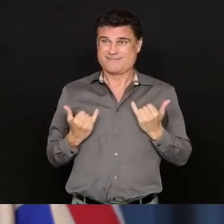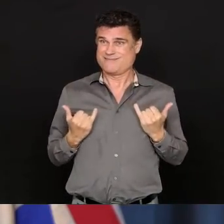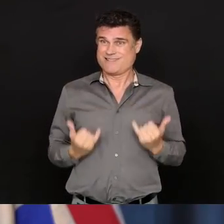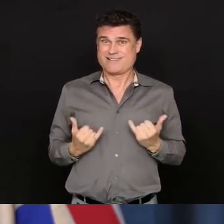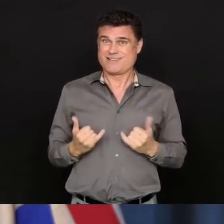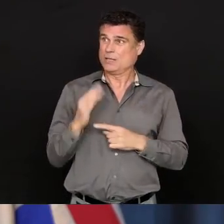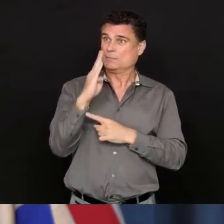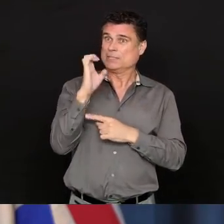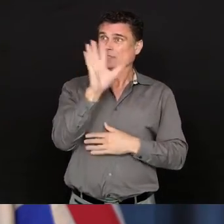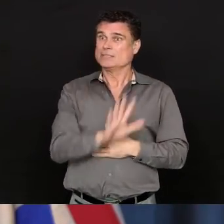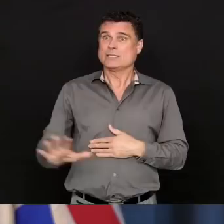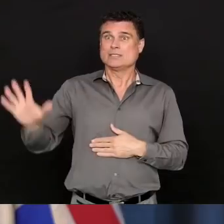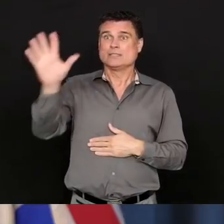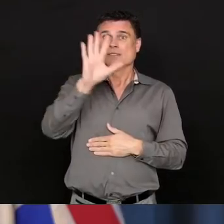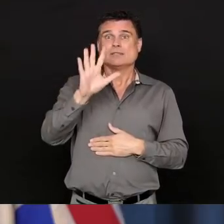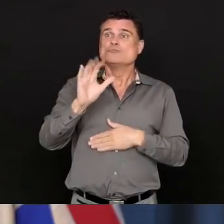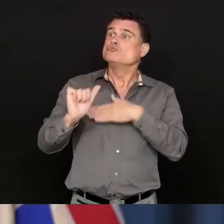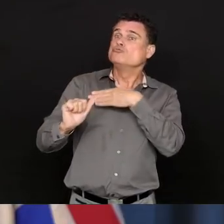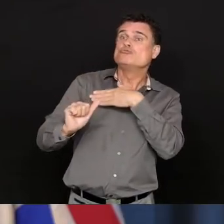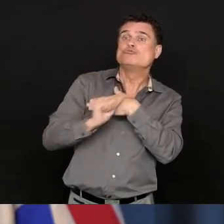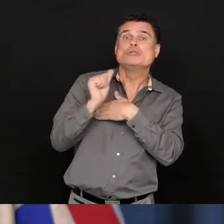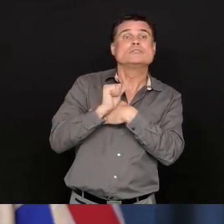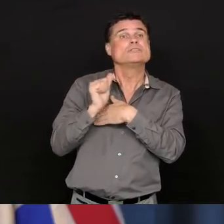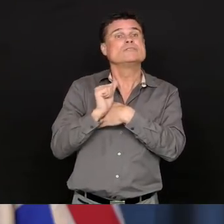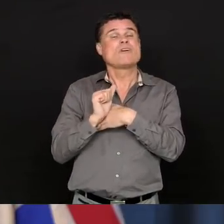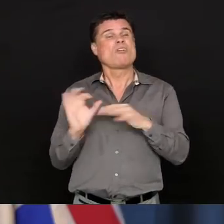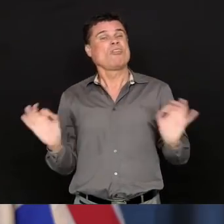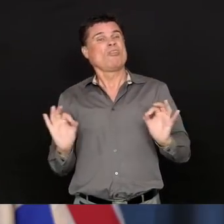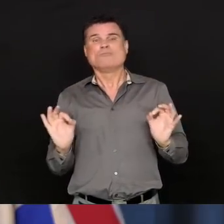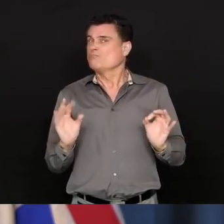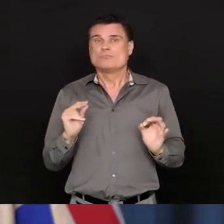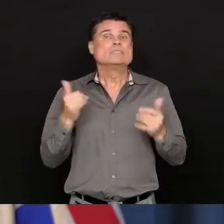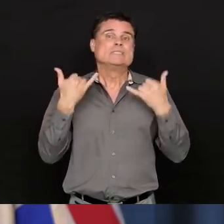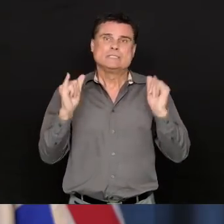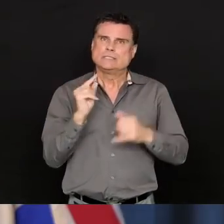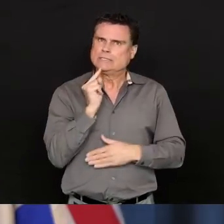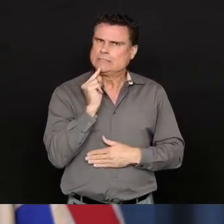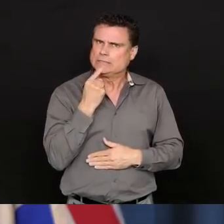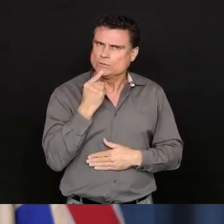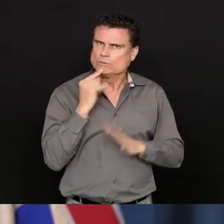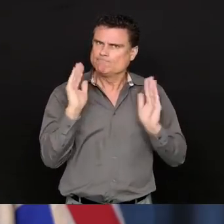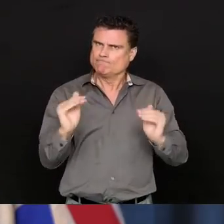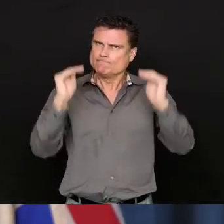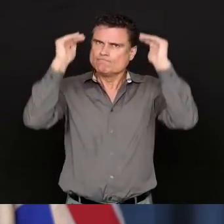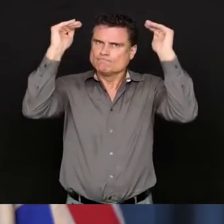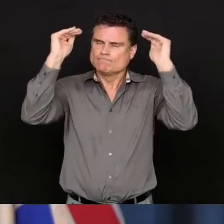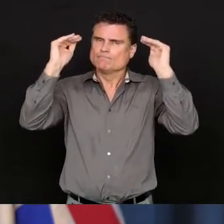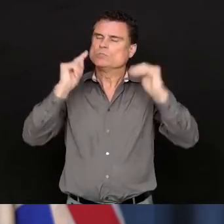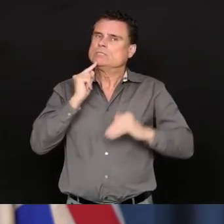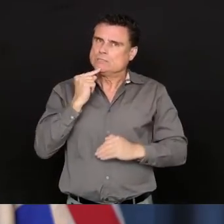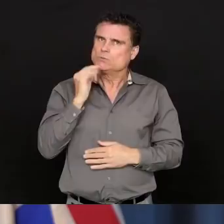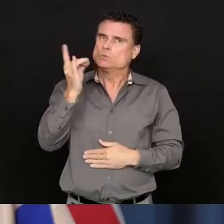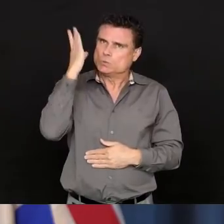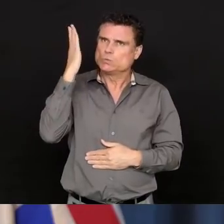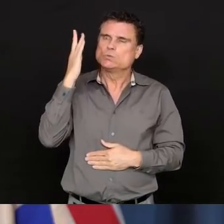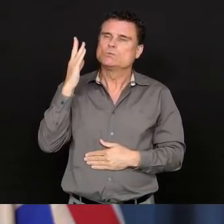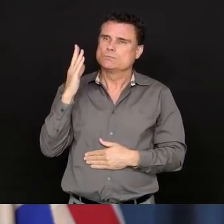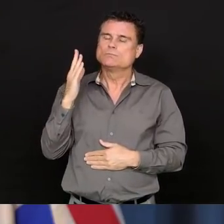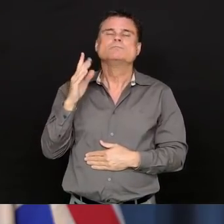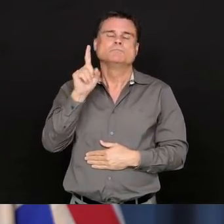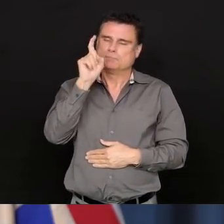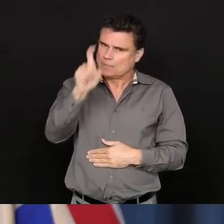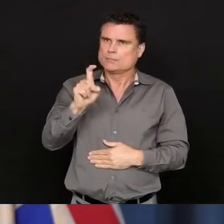of it, and we must hold our line. This is our time to be unwavering in our